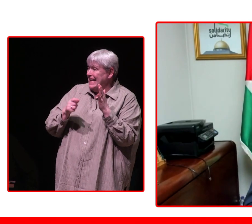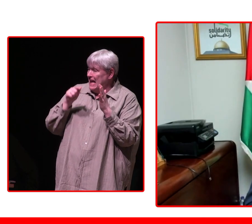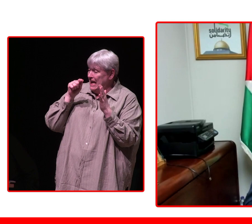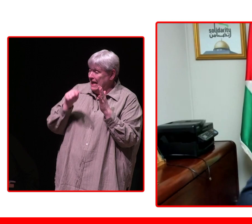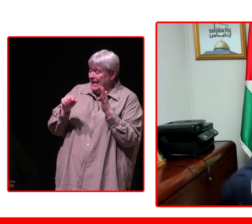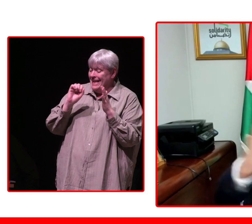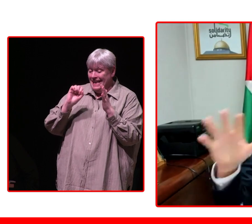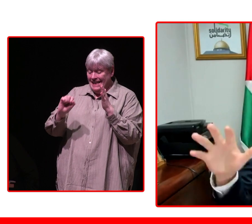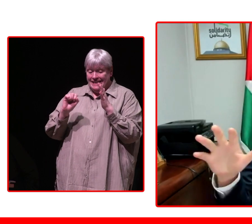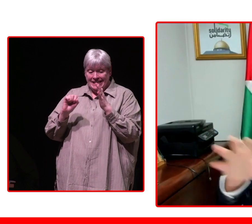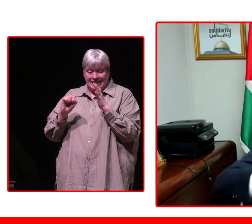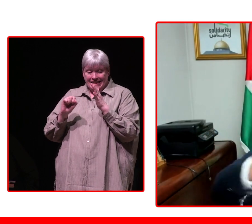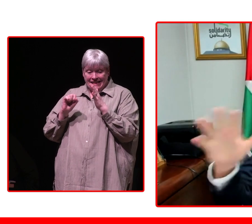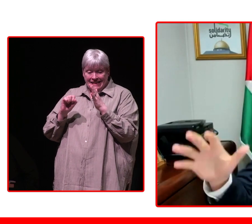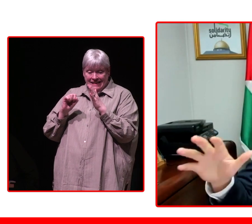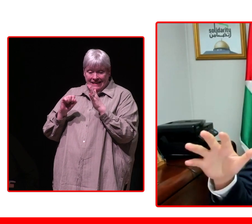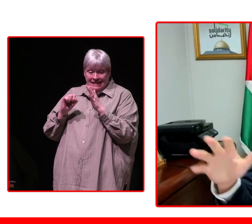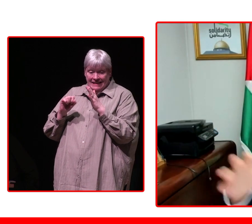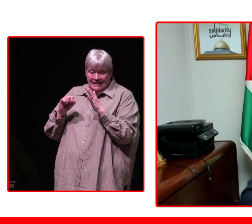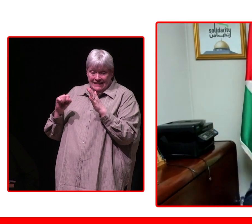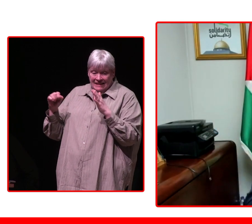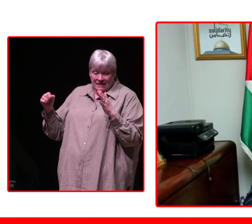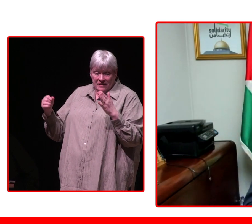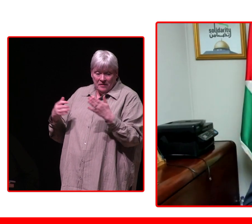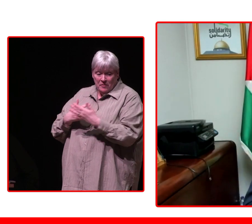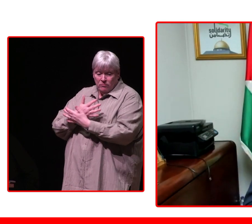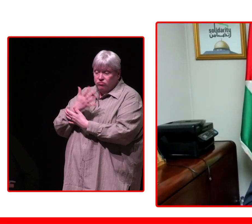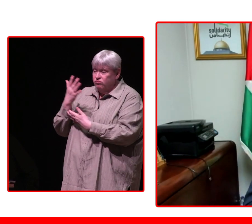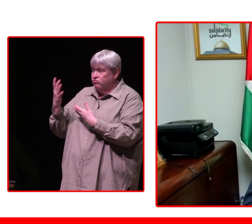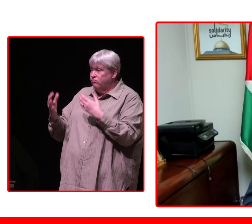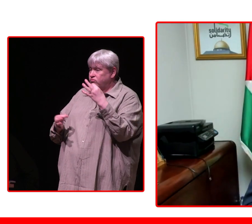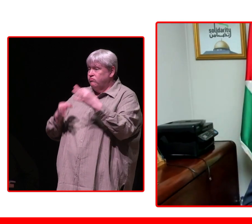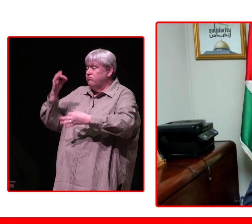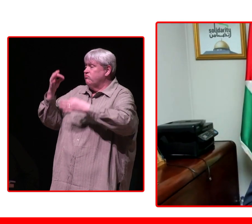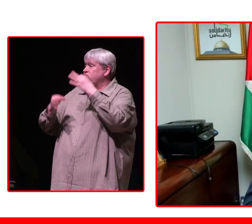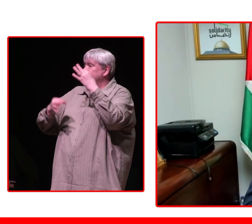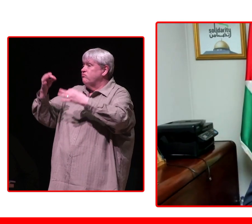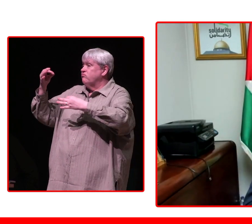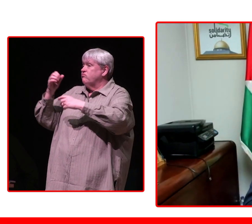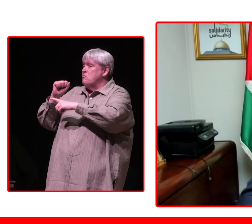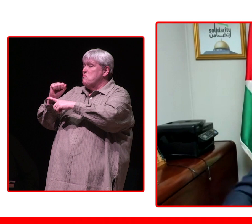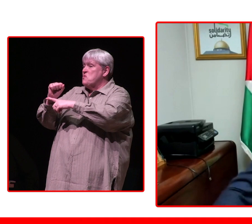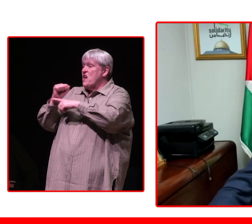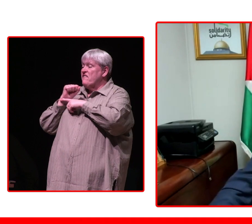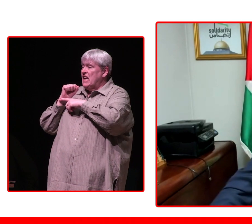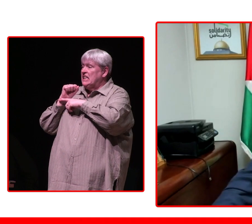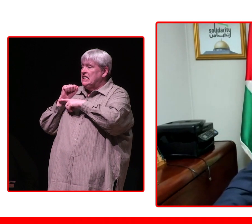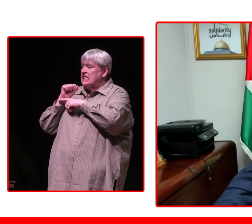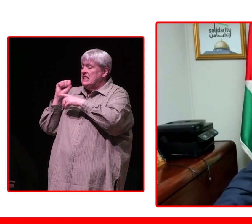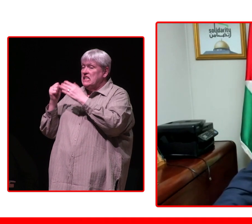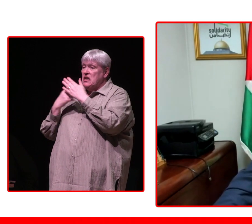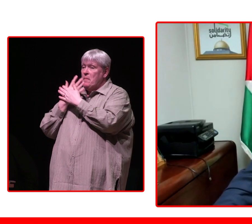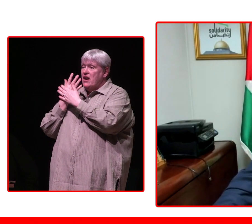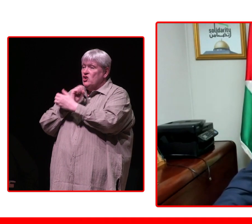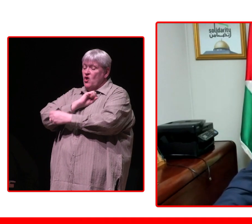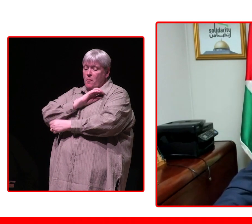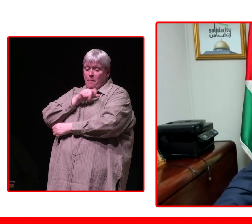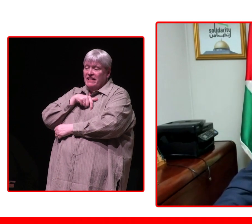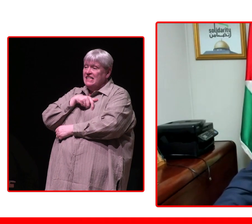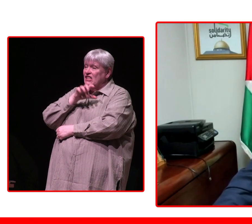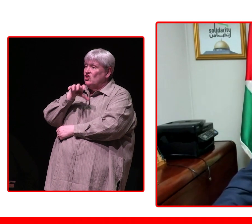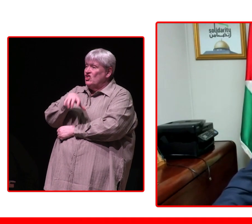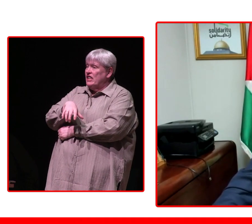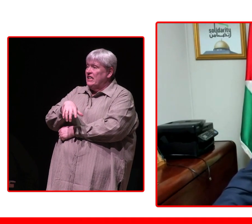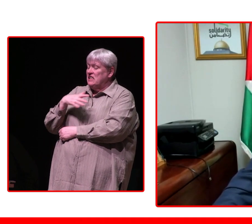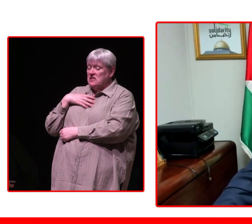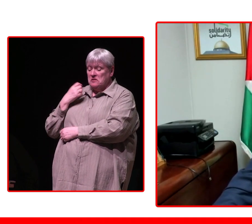his proudest political achievement was to prevent the emergence of a Palestinian state. He has also